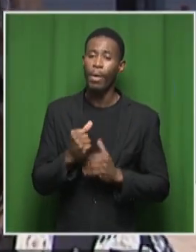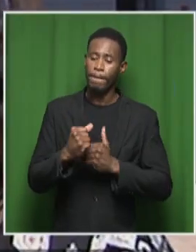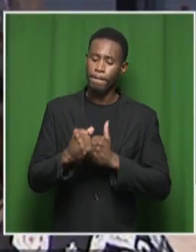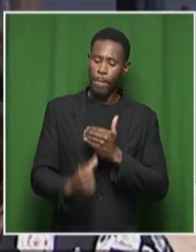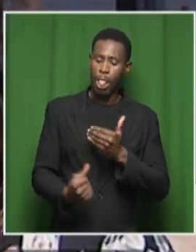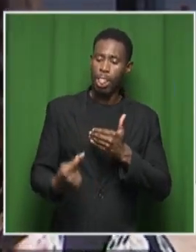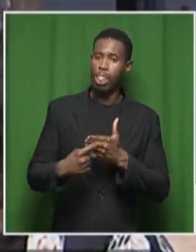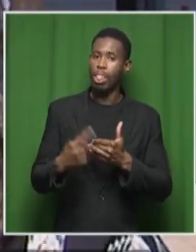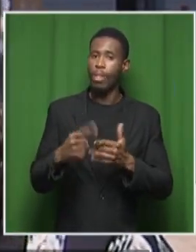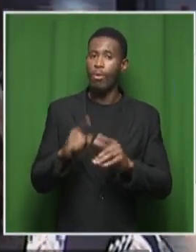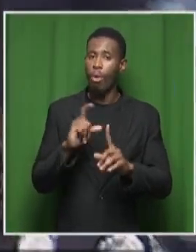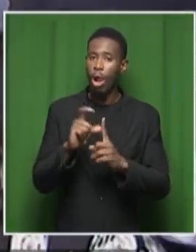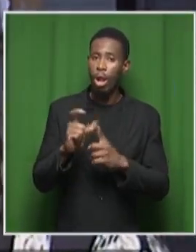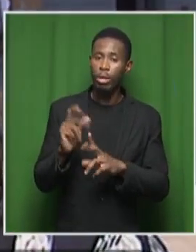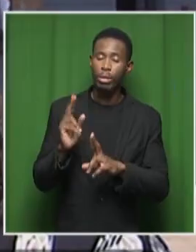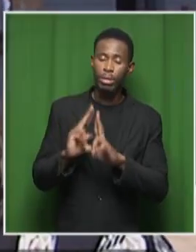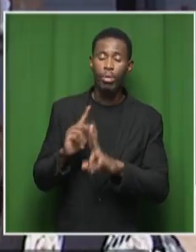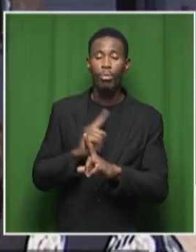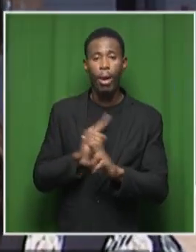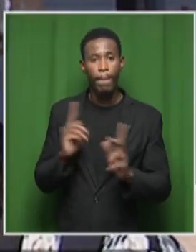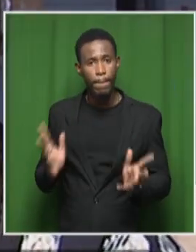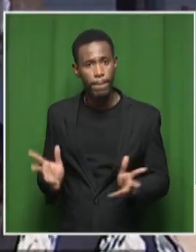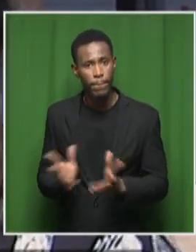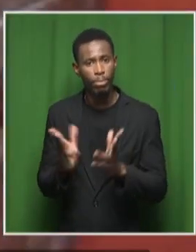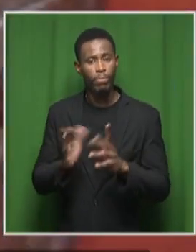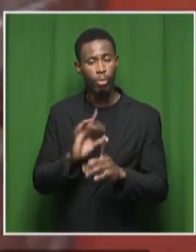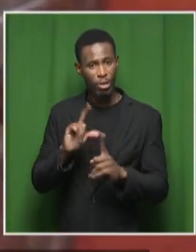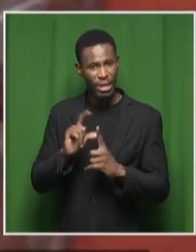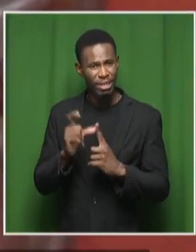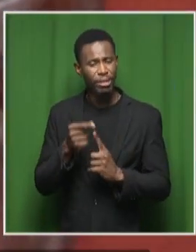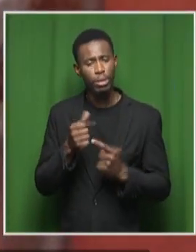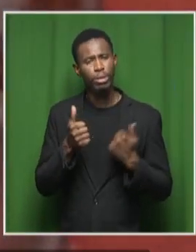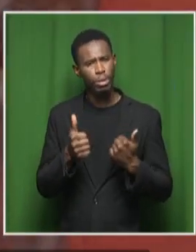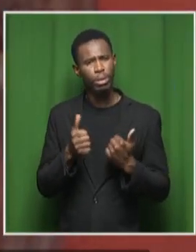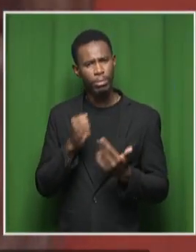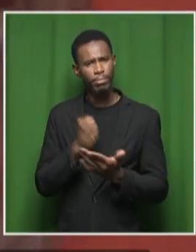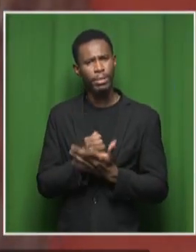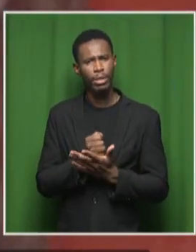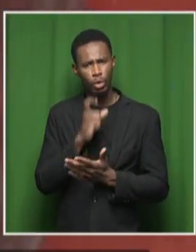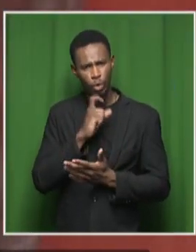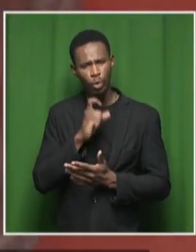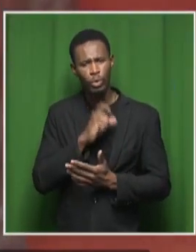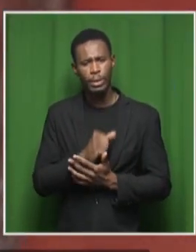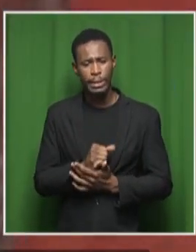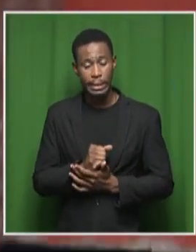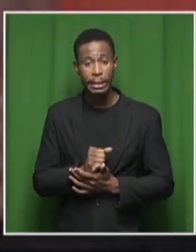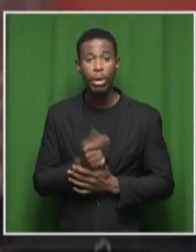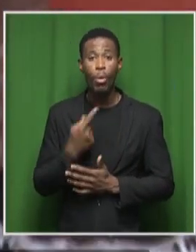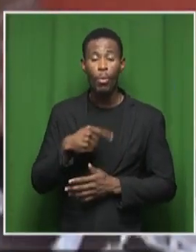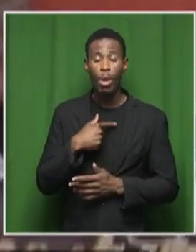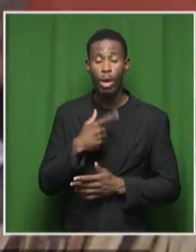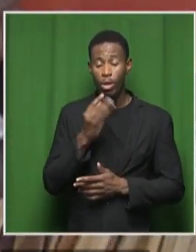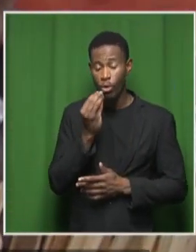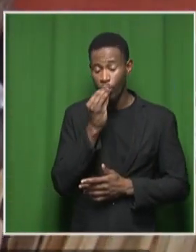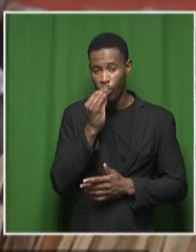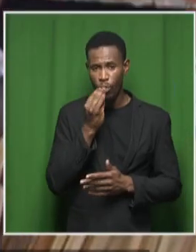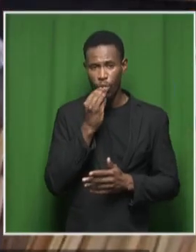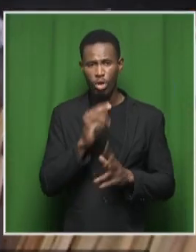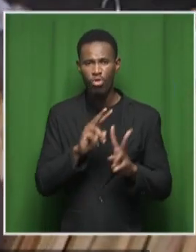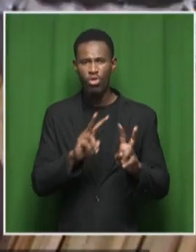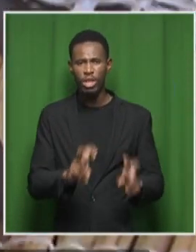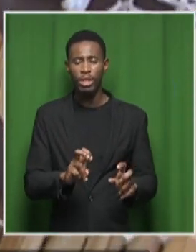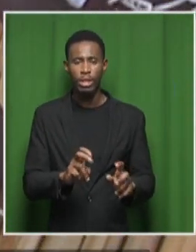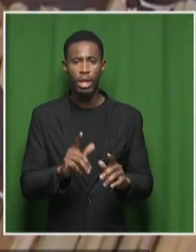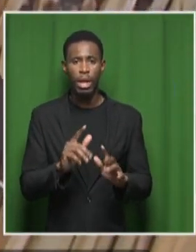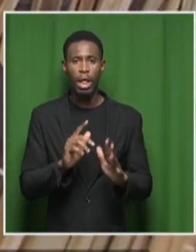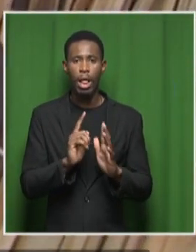specifically for promoting our culture is good. So I think we need to take advantage of it. Okay, so we are the Food Evolution Research Laboratory. We are positioned within